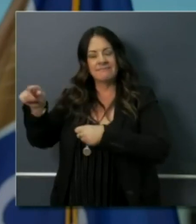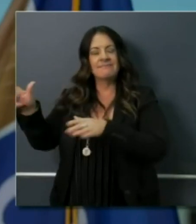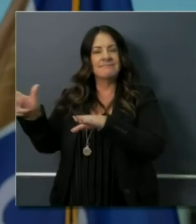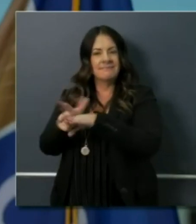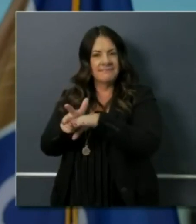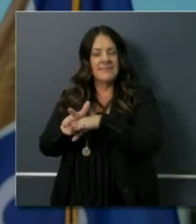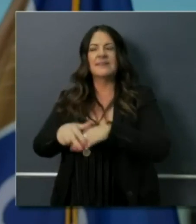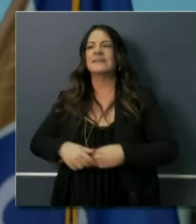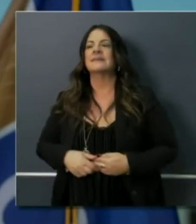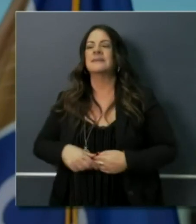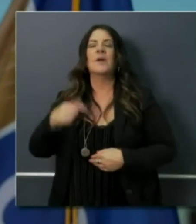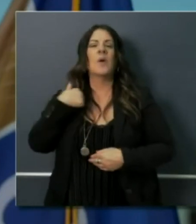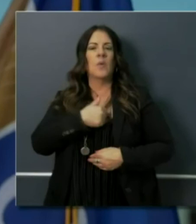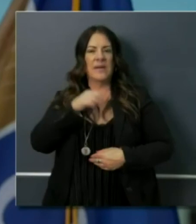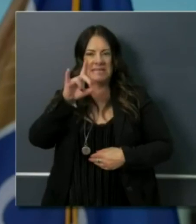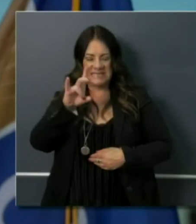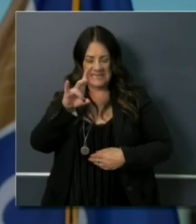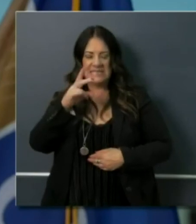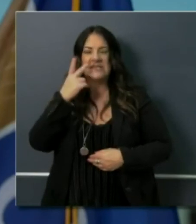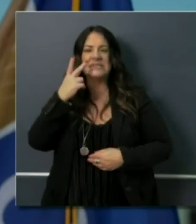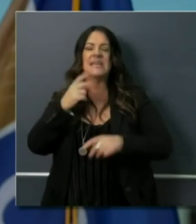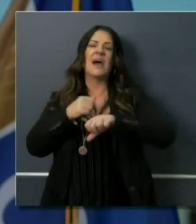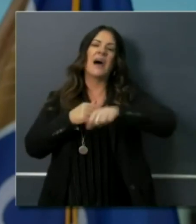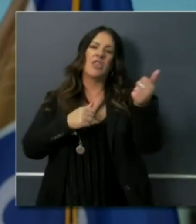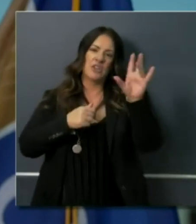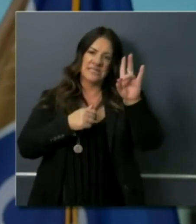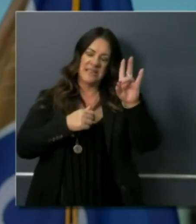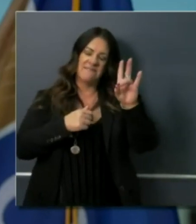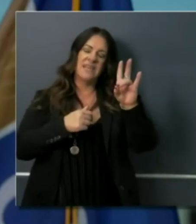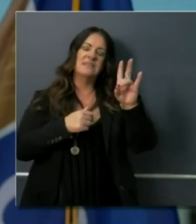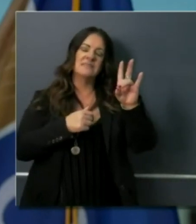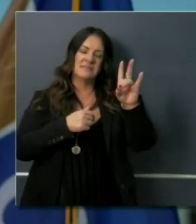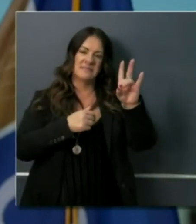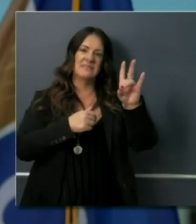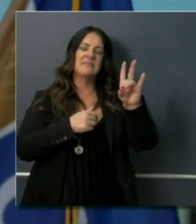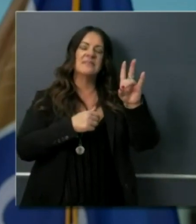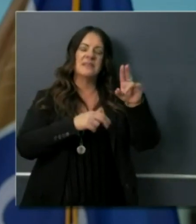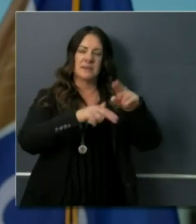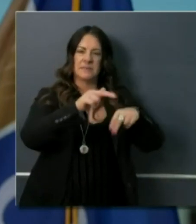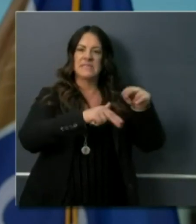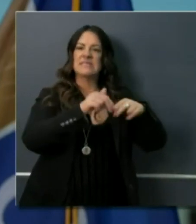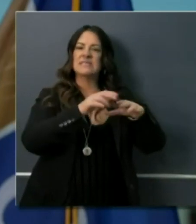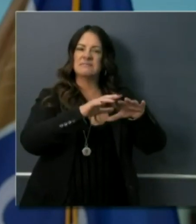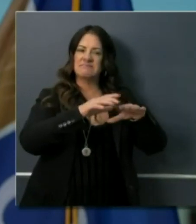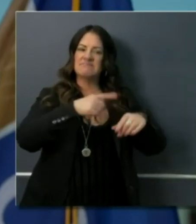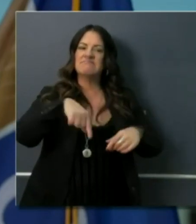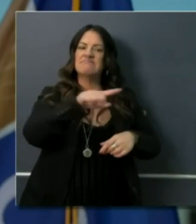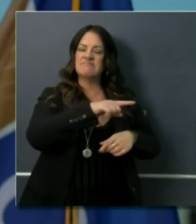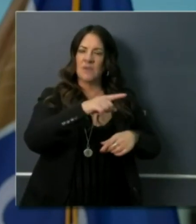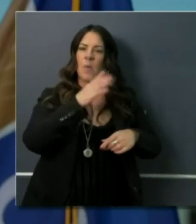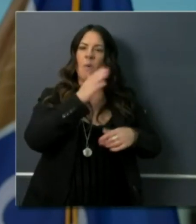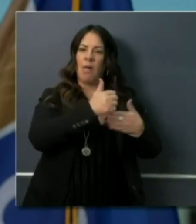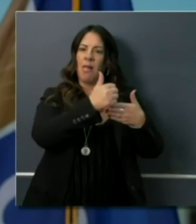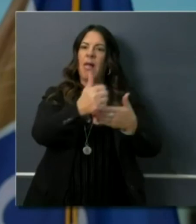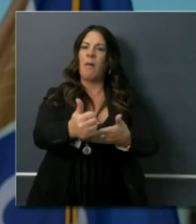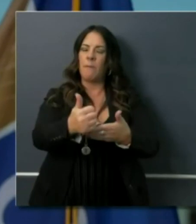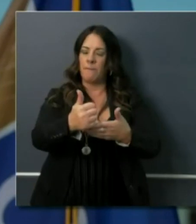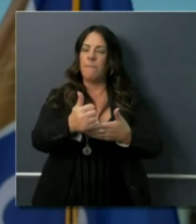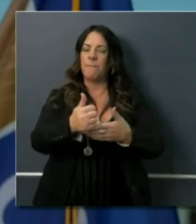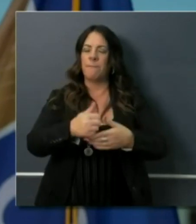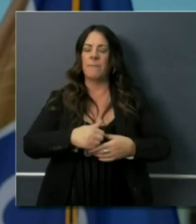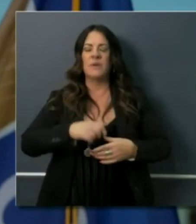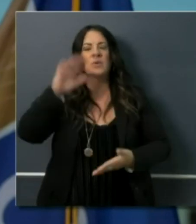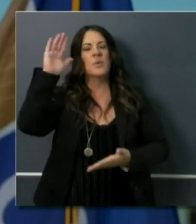also have identified 7 specific facilities that will also aid in that effort, again, in addition to